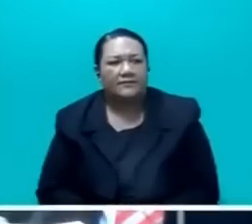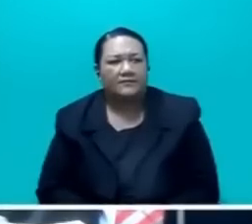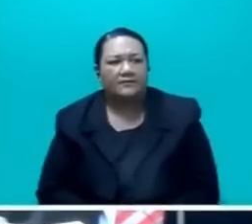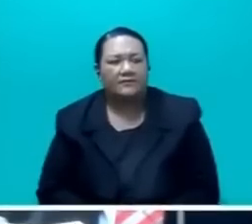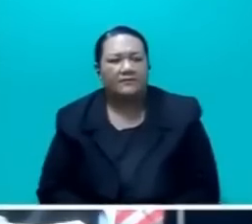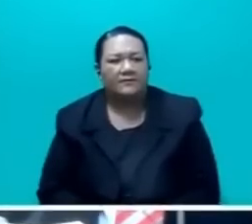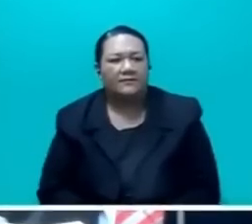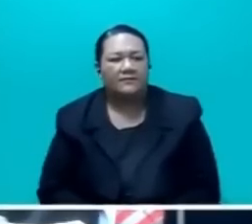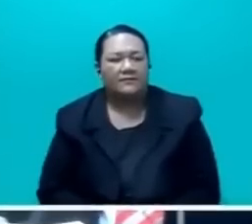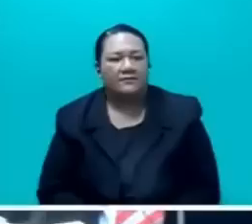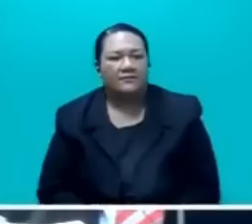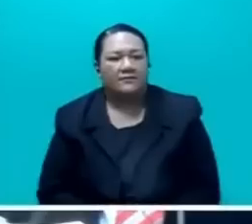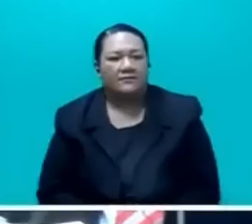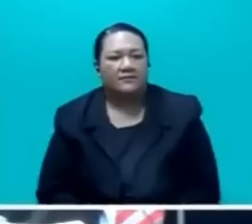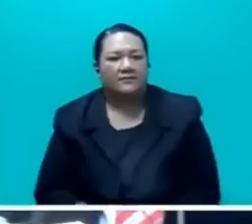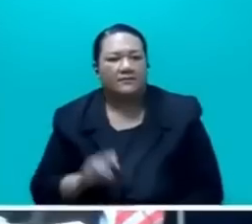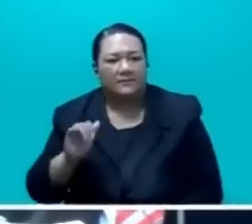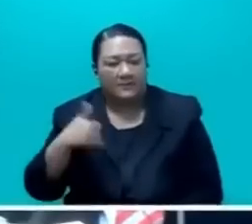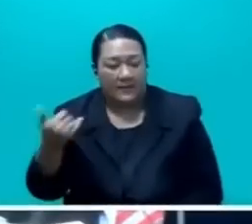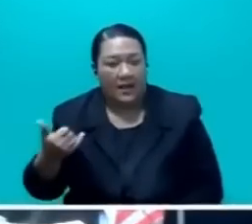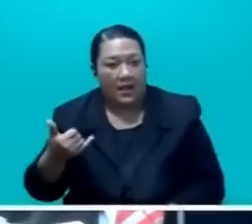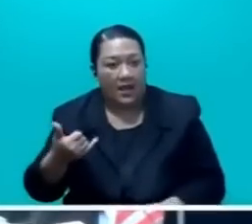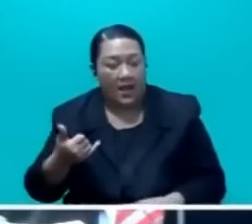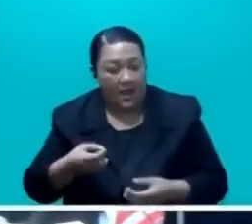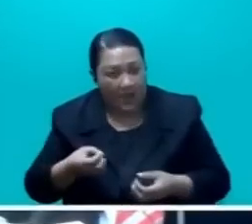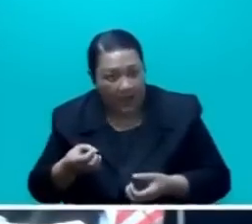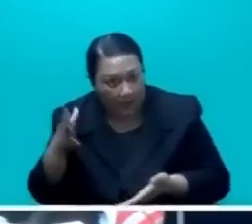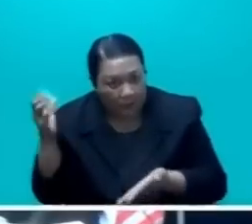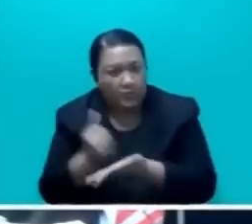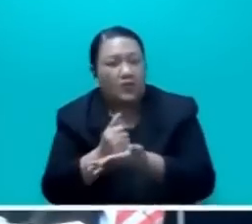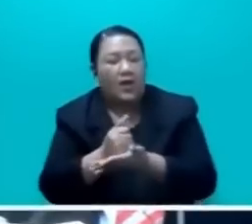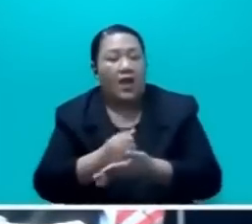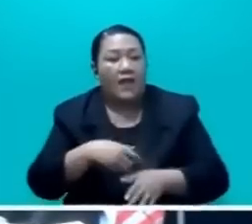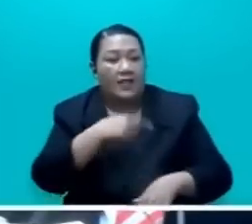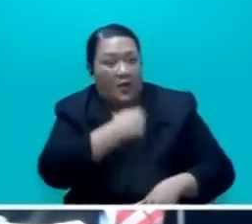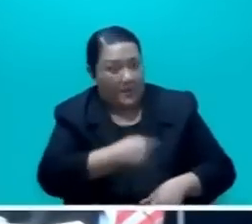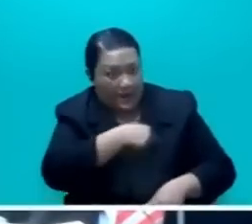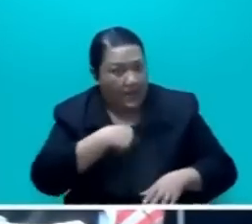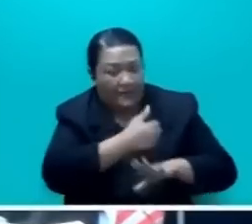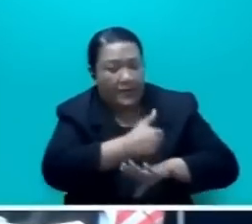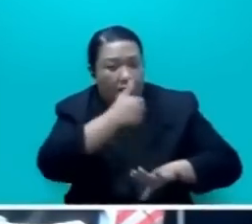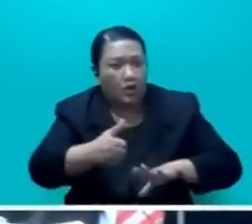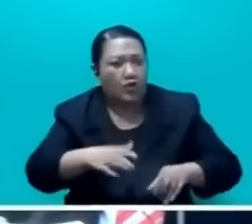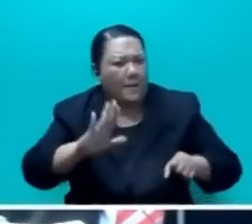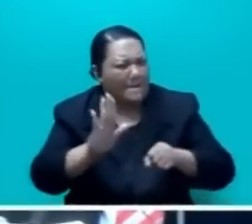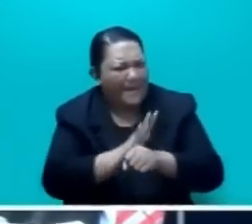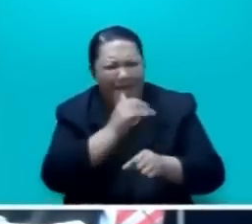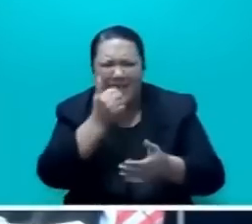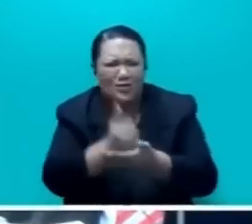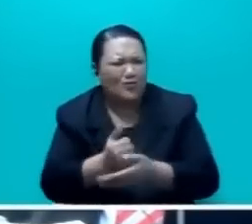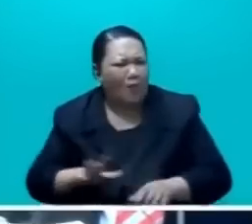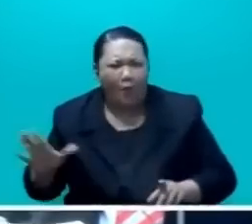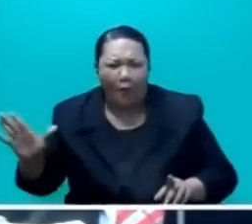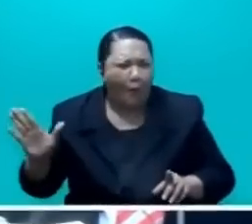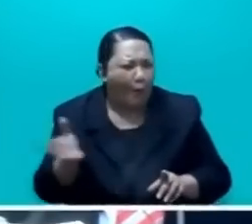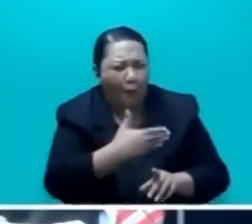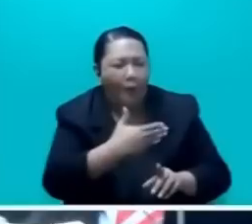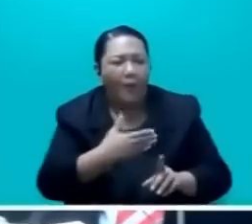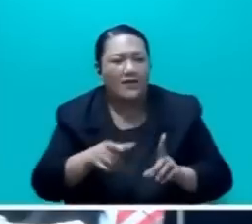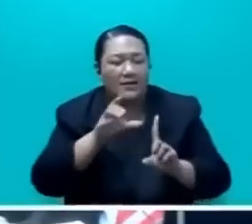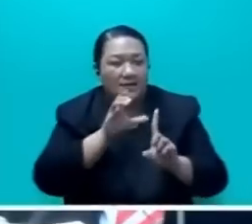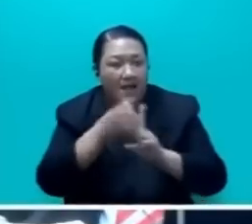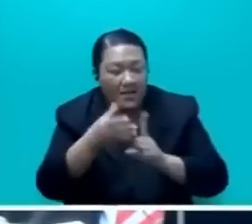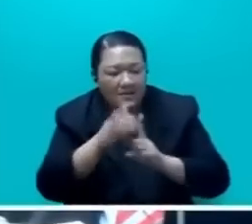May I add, it's the commitment of this government to ensure that the locals who are best positioned to understand our local citizen laws and culture are trained and recruited